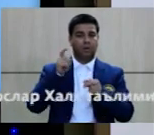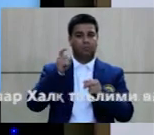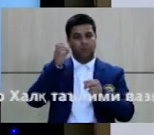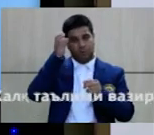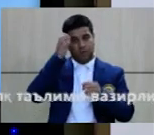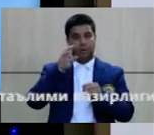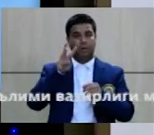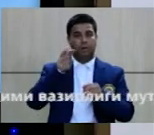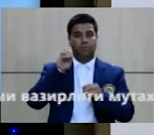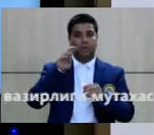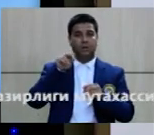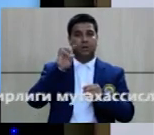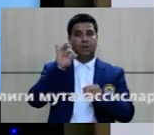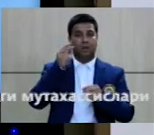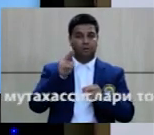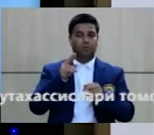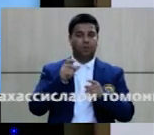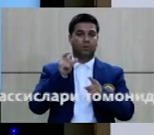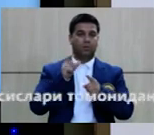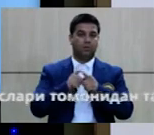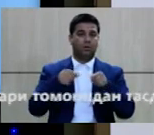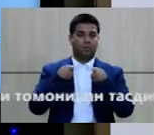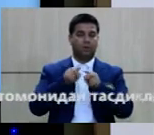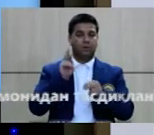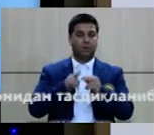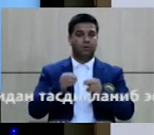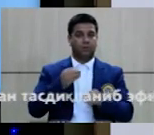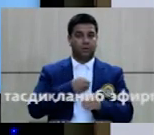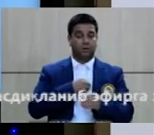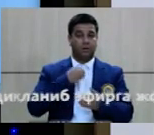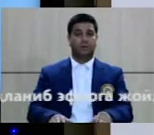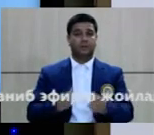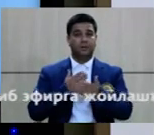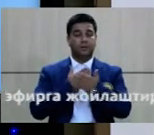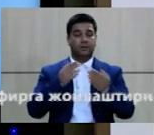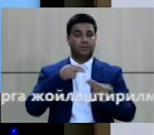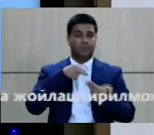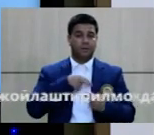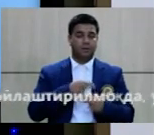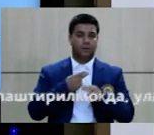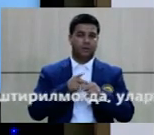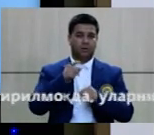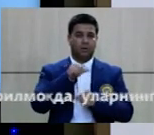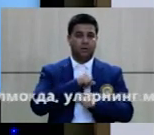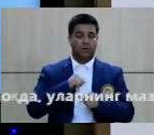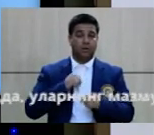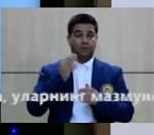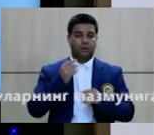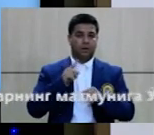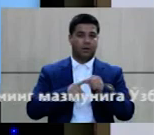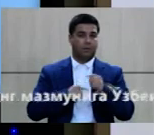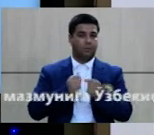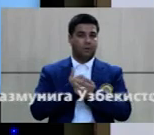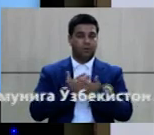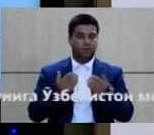Ivanovich Mendeleevning quyidagi so'zlari bilan yakunlamoqchimiz. Siz mehnat qilish orqali o'zingiz va yaqinlaringiz